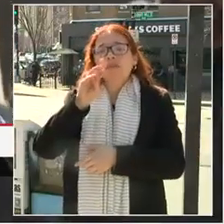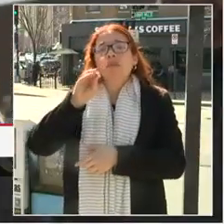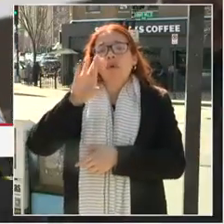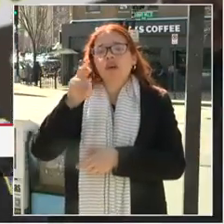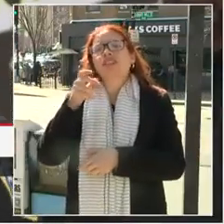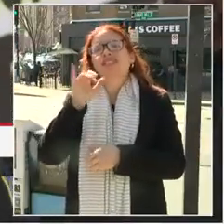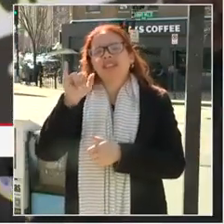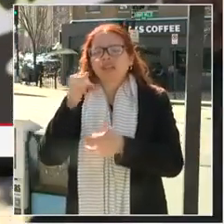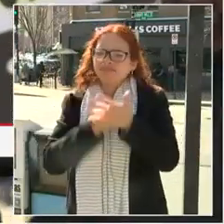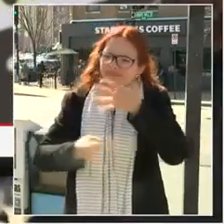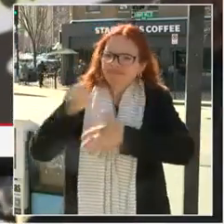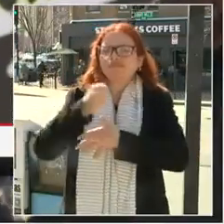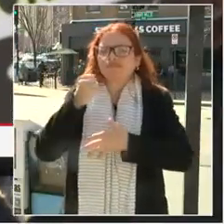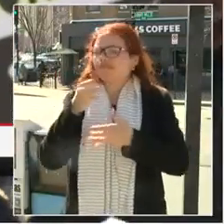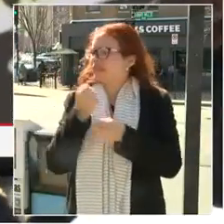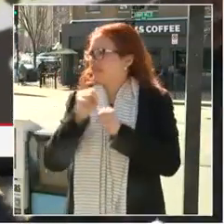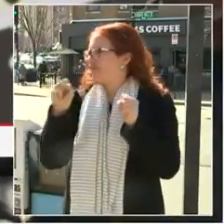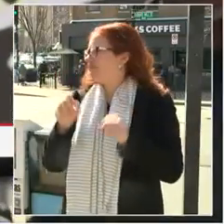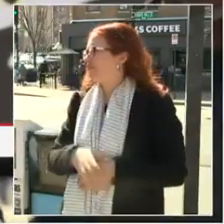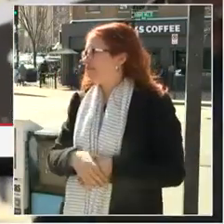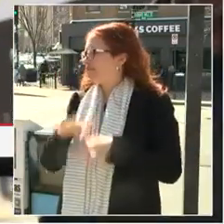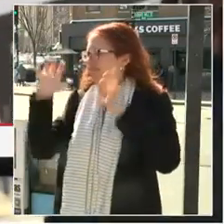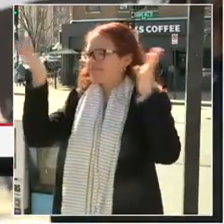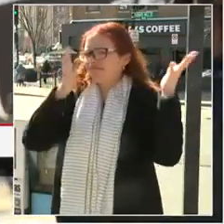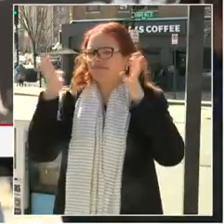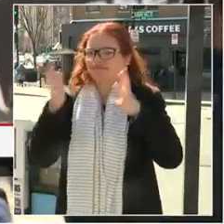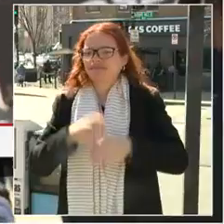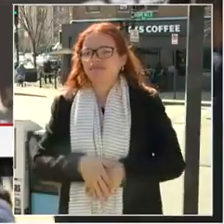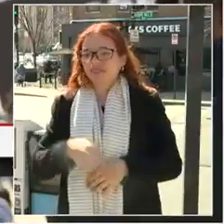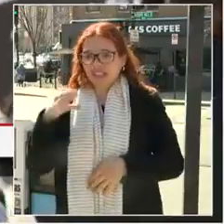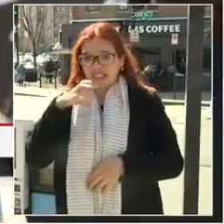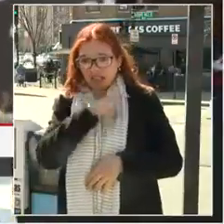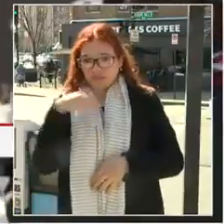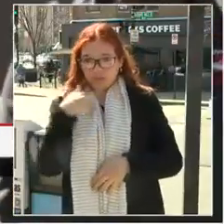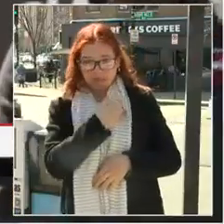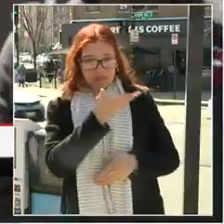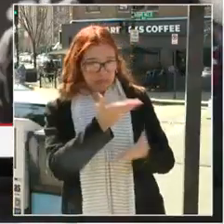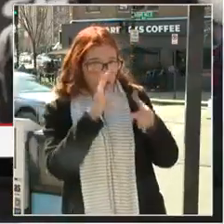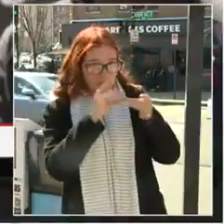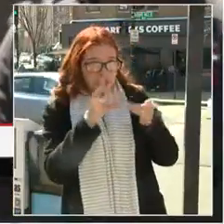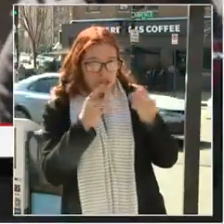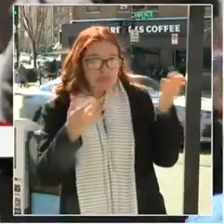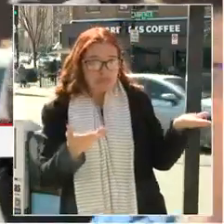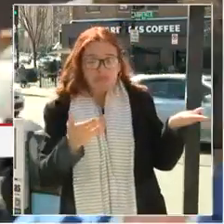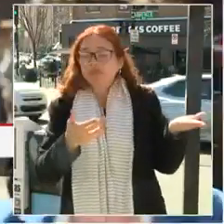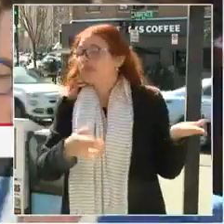Thank you. Councilmember, do you have any comments?